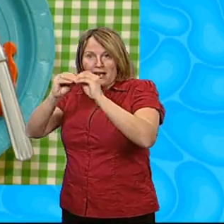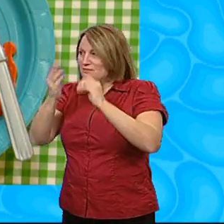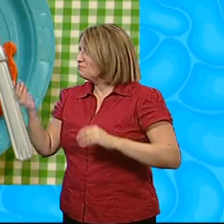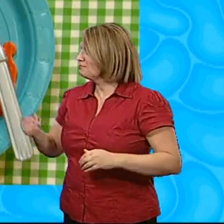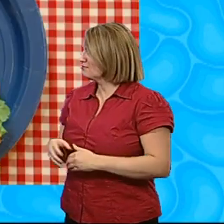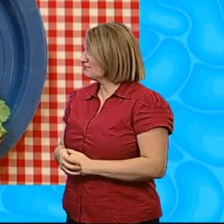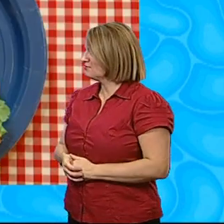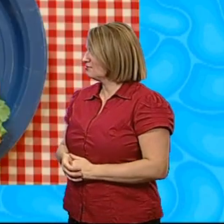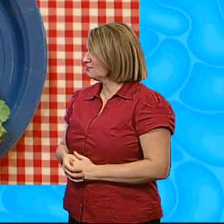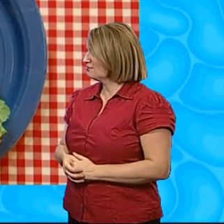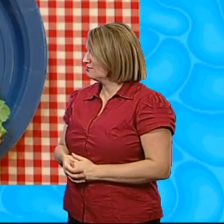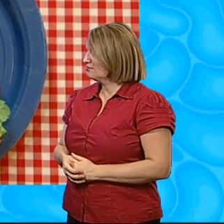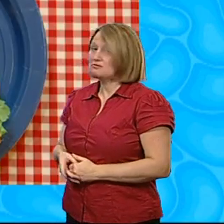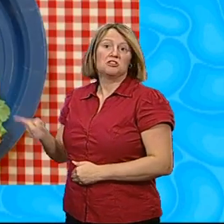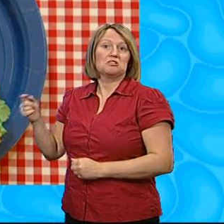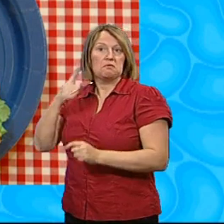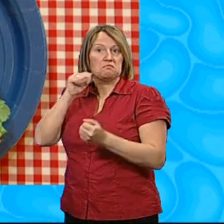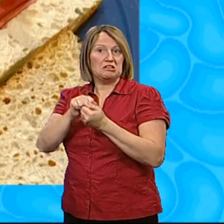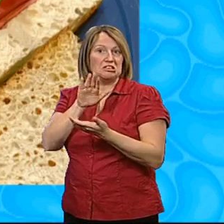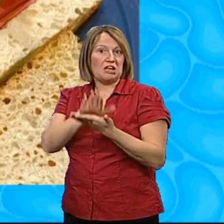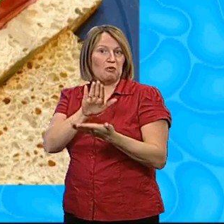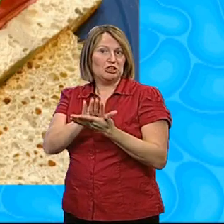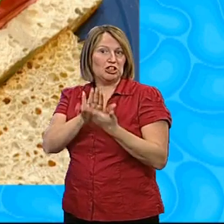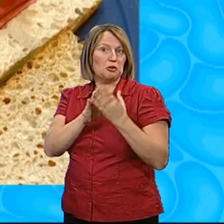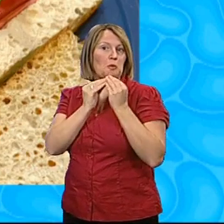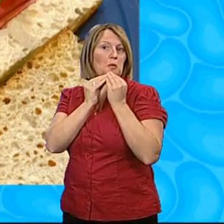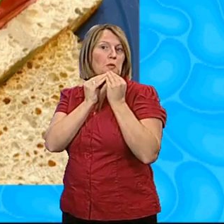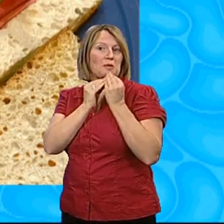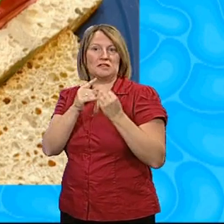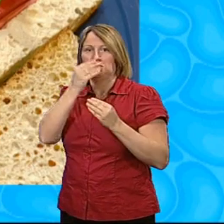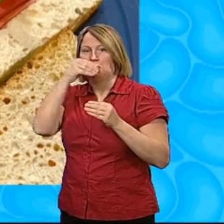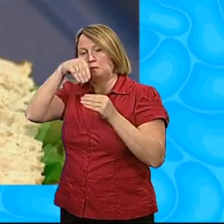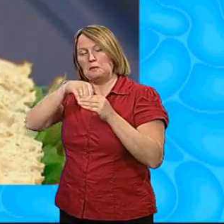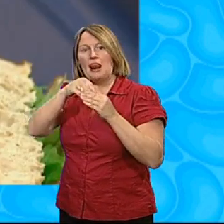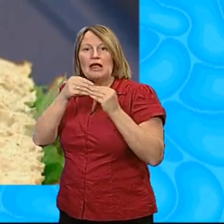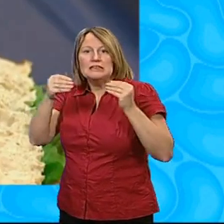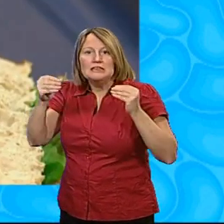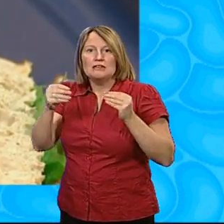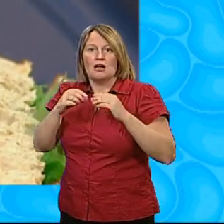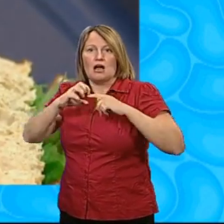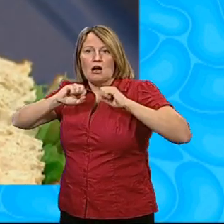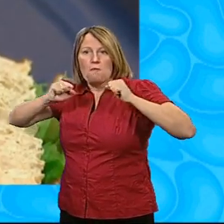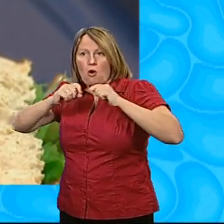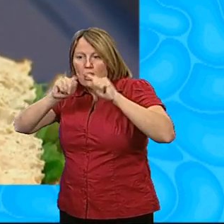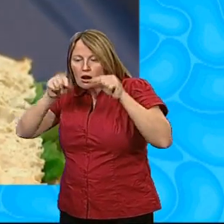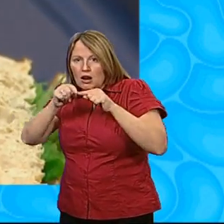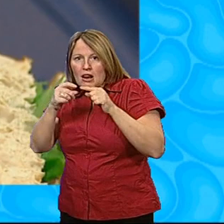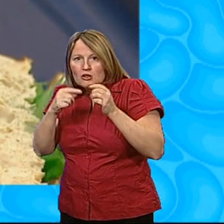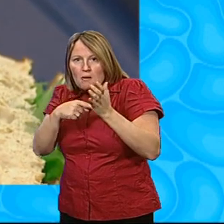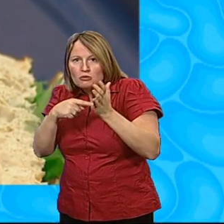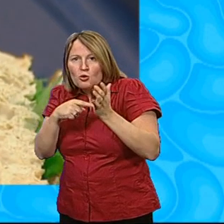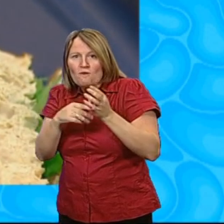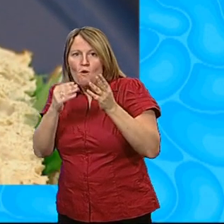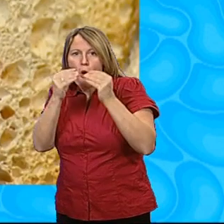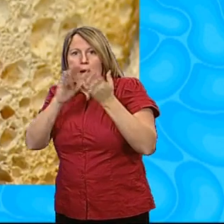make. Try making sponge sandwiches with tissue paper lettuce, cardboard tomato, and